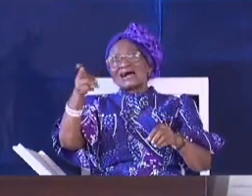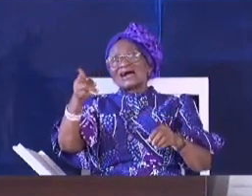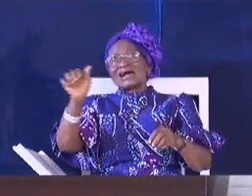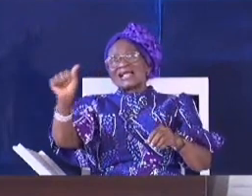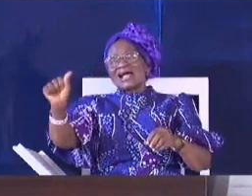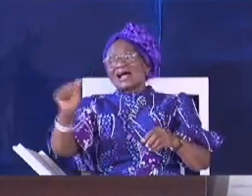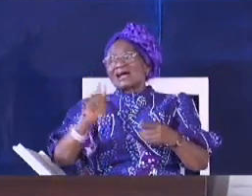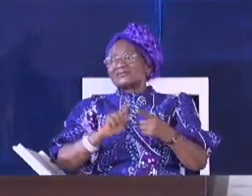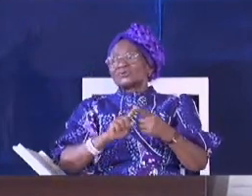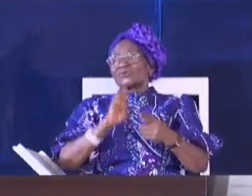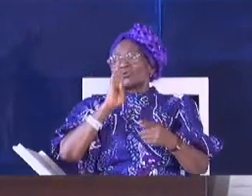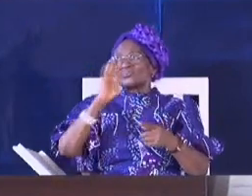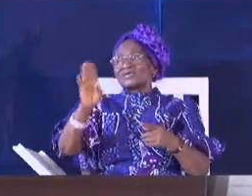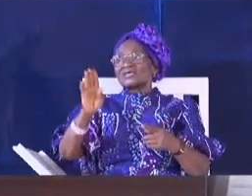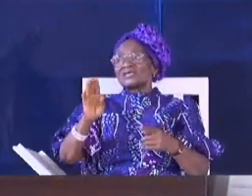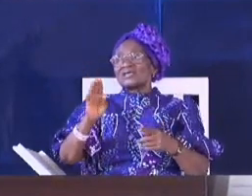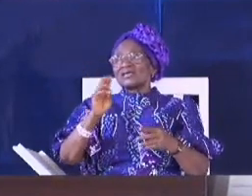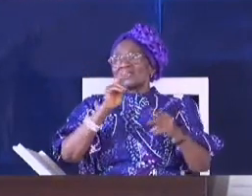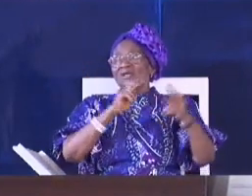prophet.